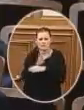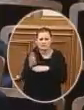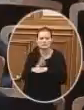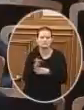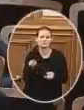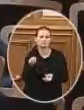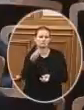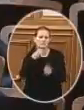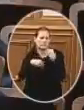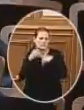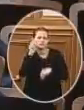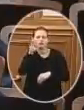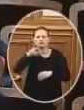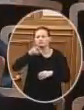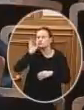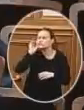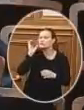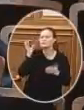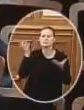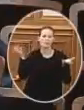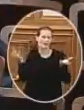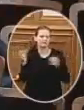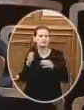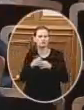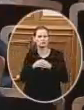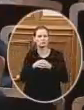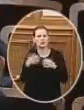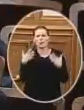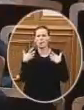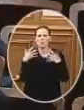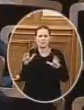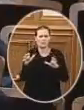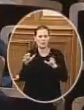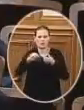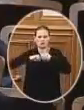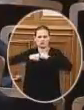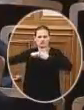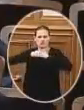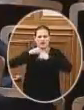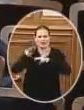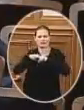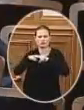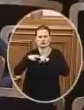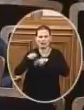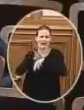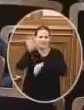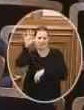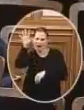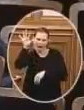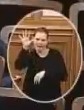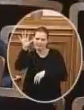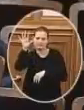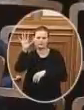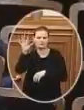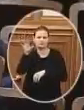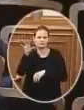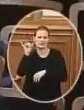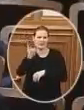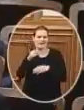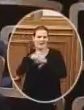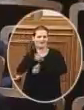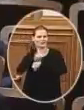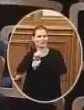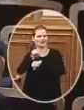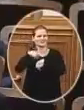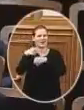helping all the commuters who need those spaces on the trains coming home at 5 o'clock. We hope that people like to hang around the waterfront after the races are over.